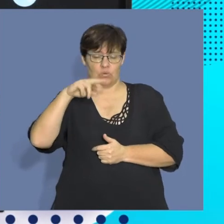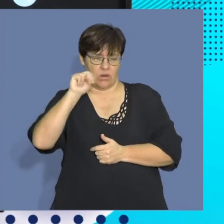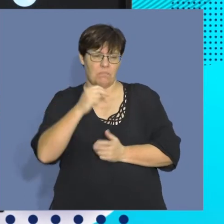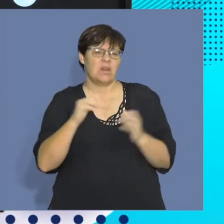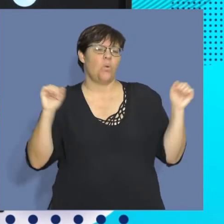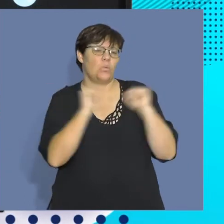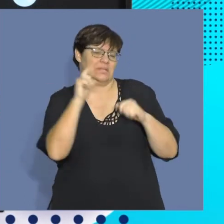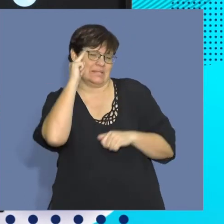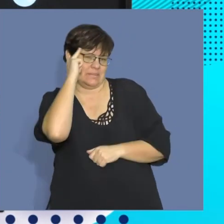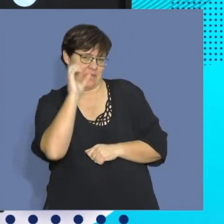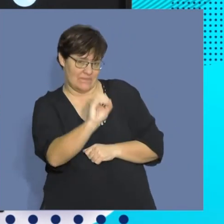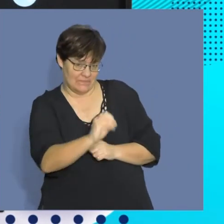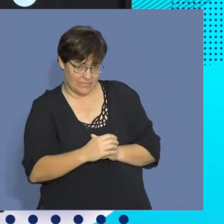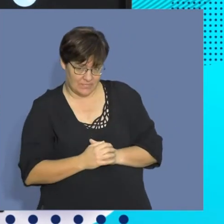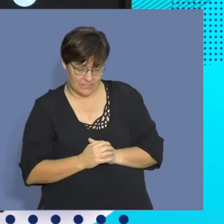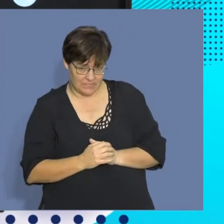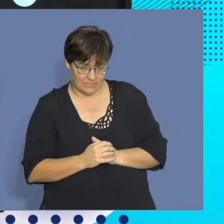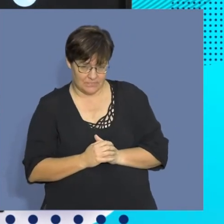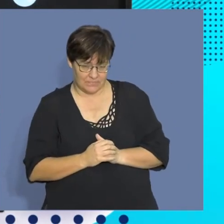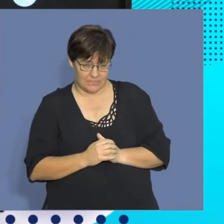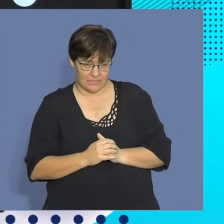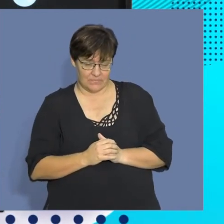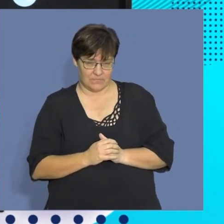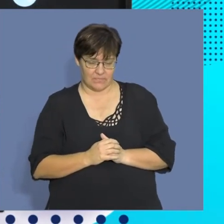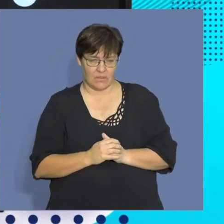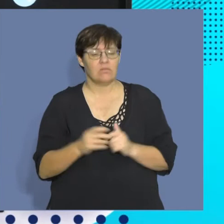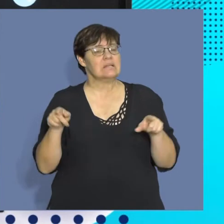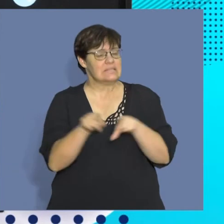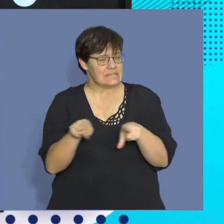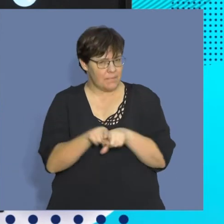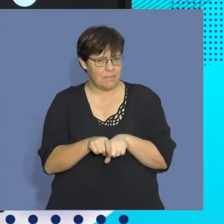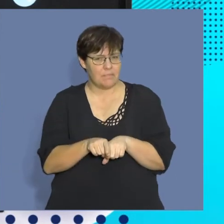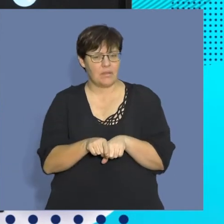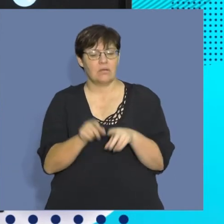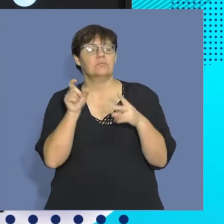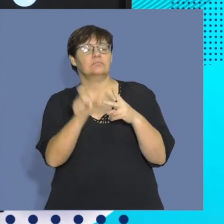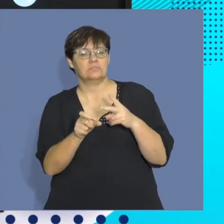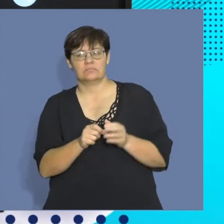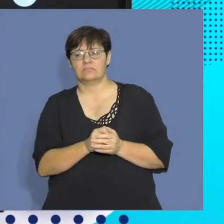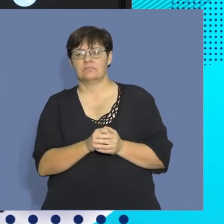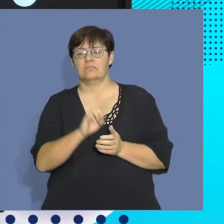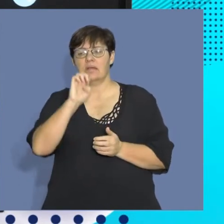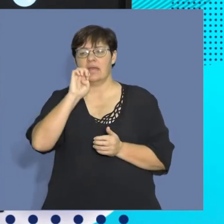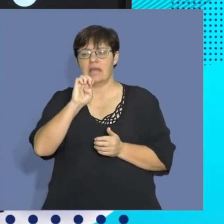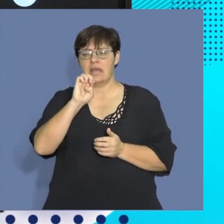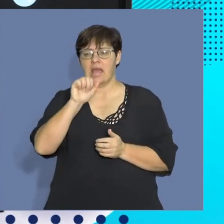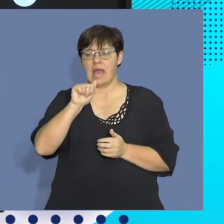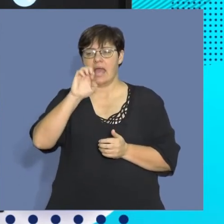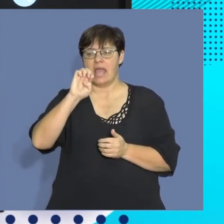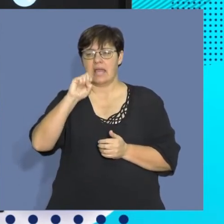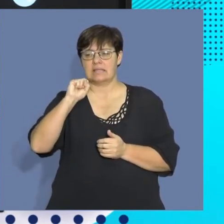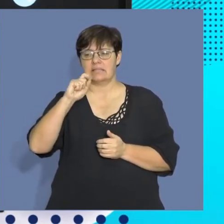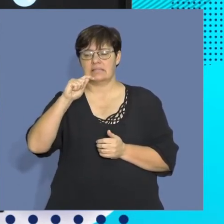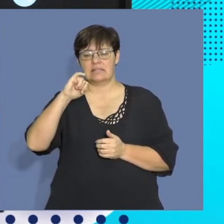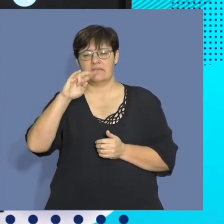a winter sleep, and that process is called hibernation. We also know that there's a term called estivation, which